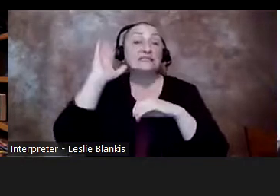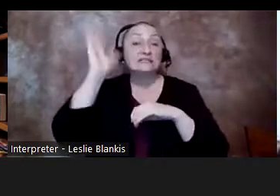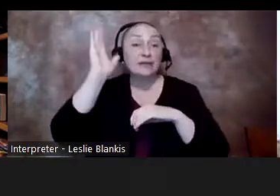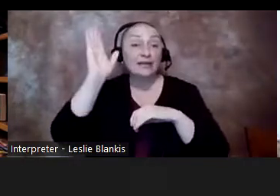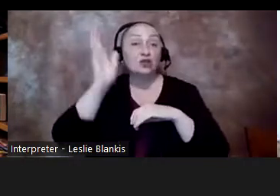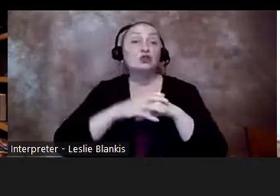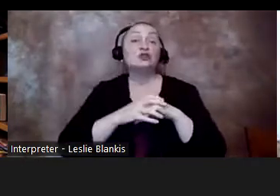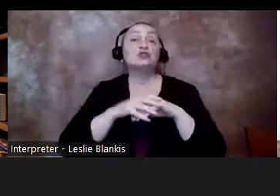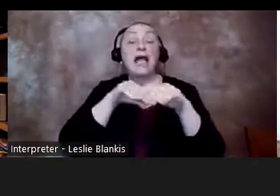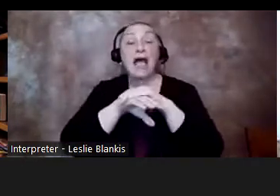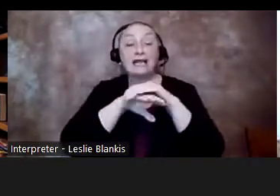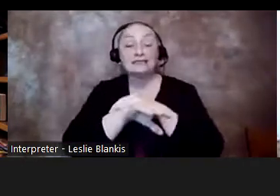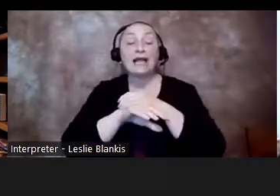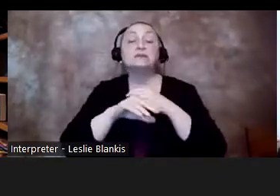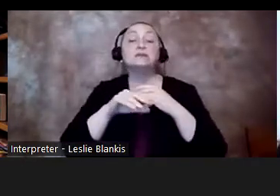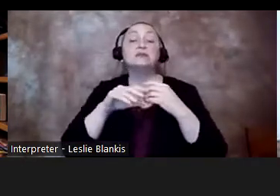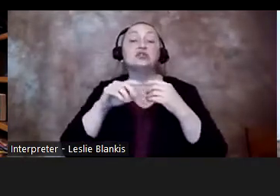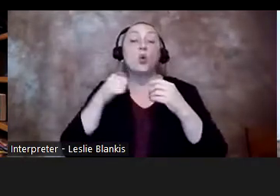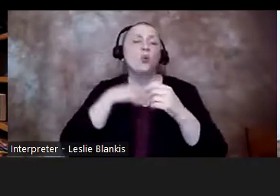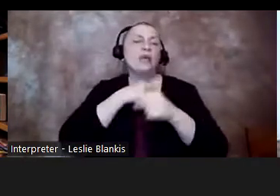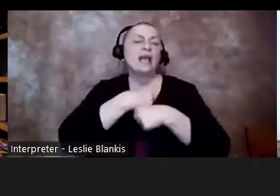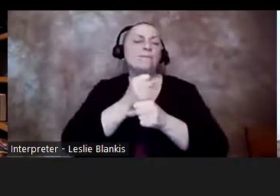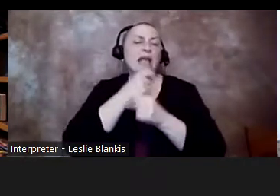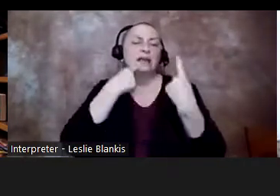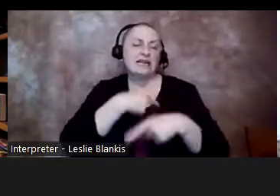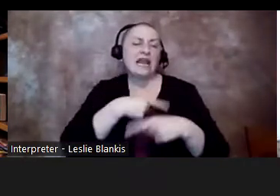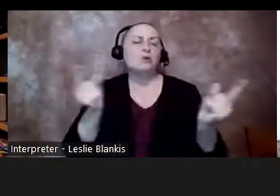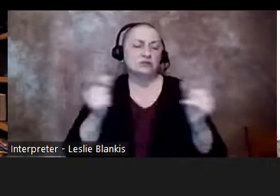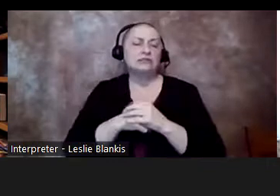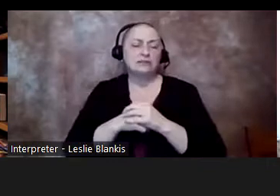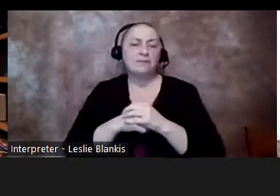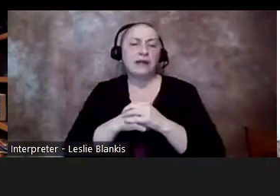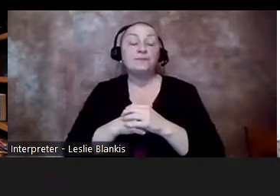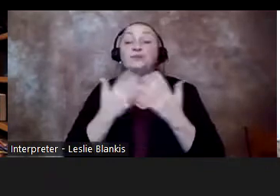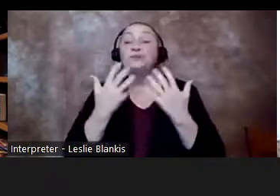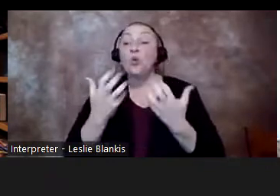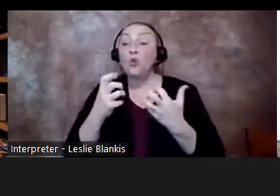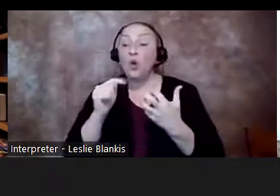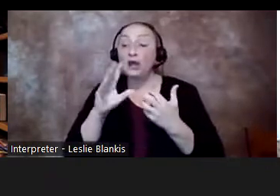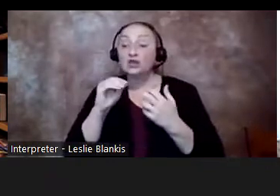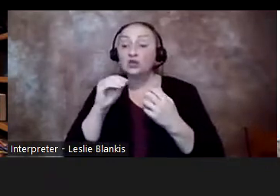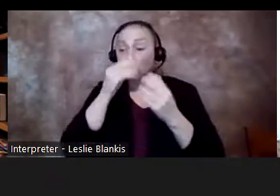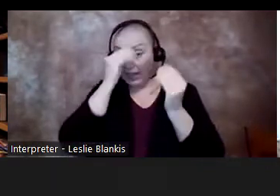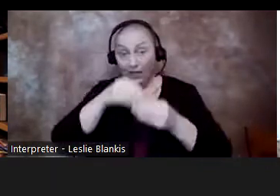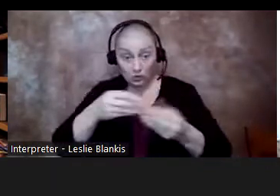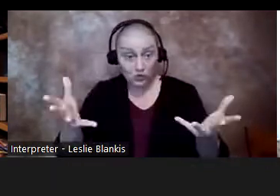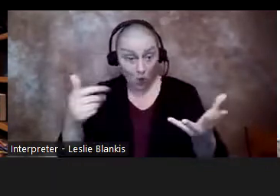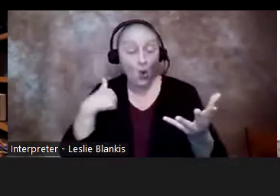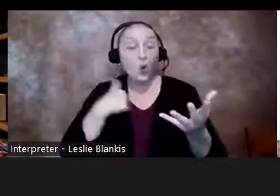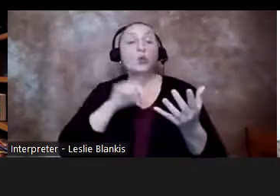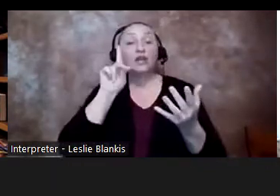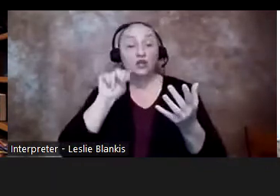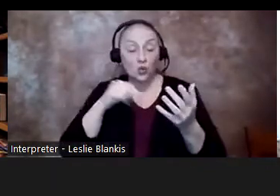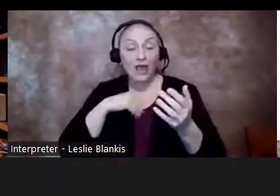asked us to make an announcement. Wanted to let everybody know that we do have a